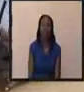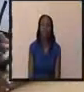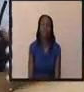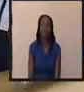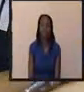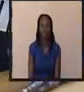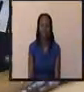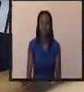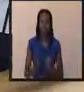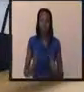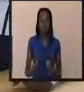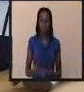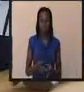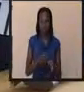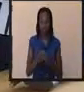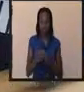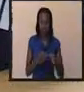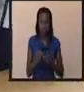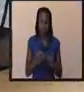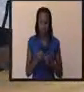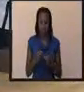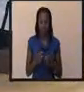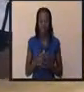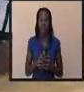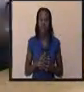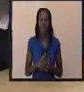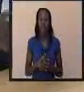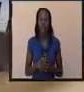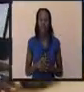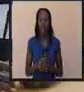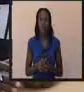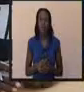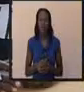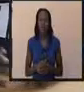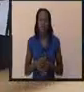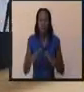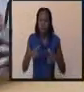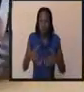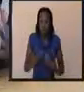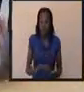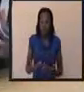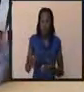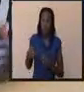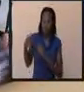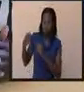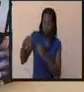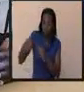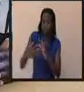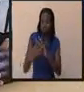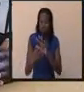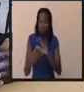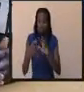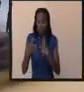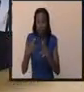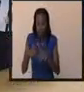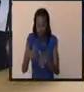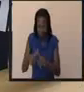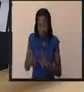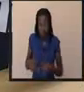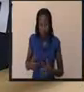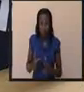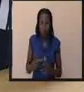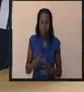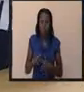Now, let me explain to you how genes are passed on from one generation to another. Okay? And as I've said at the dinner table, we